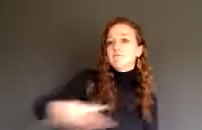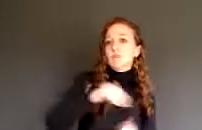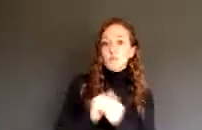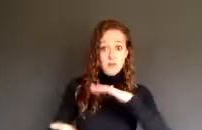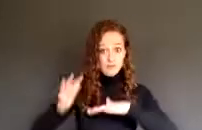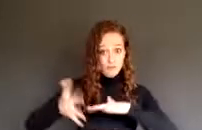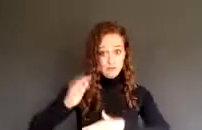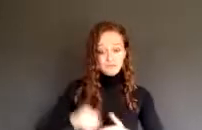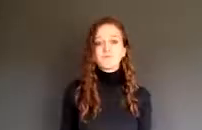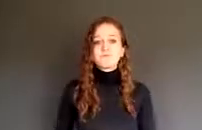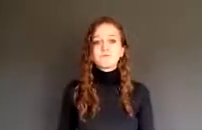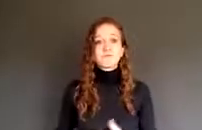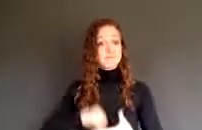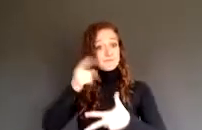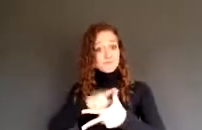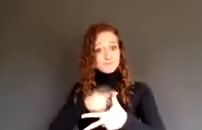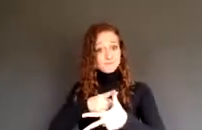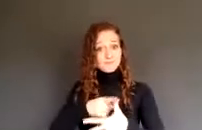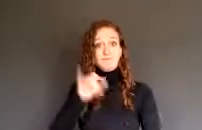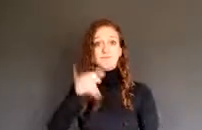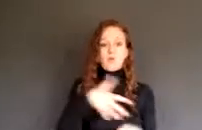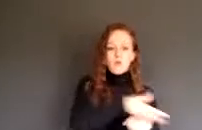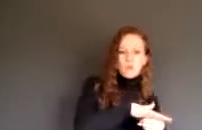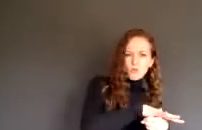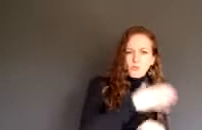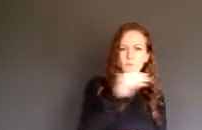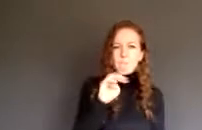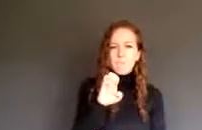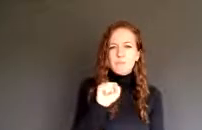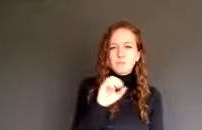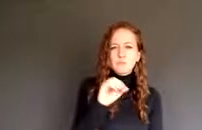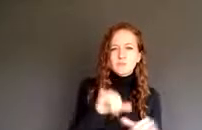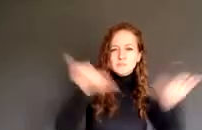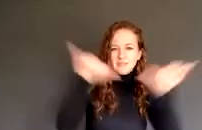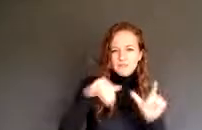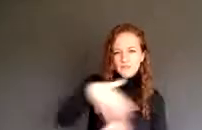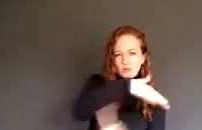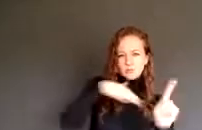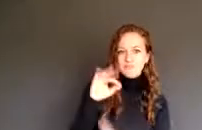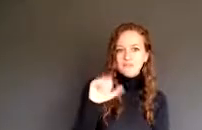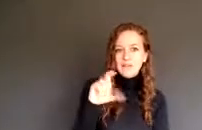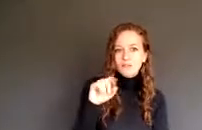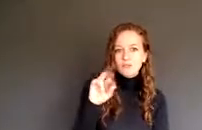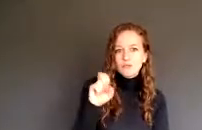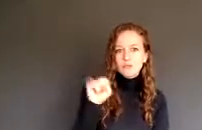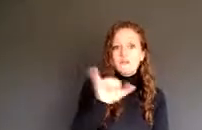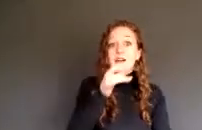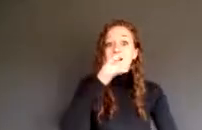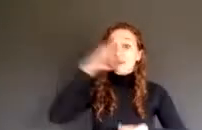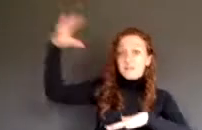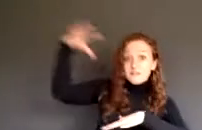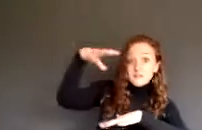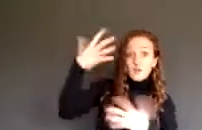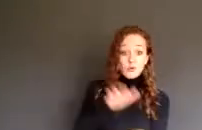work highlights the significance of three following themes in the context of coastal upwelling. First, interactive effects of key